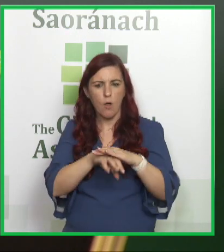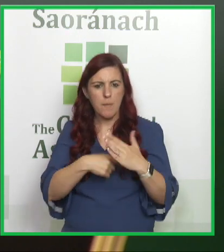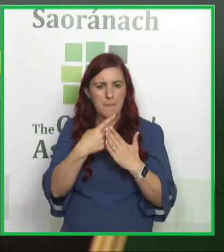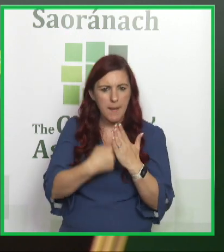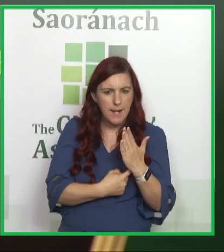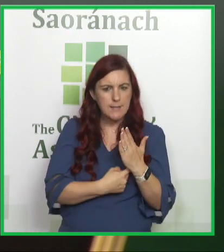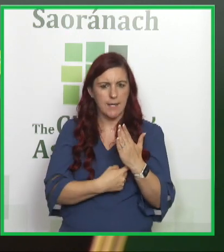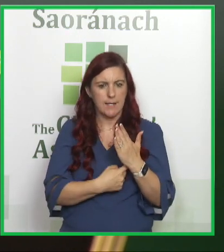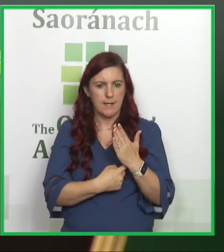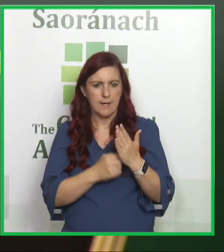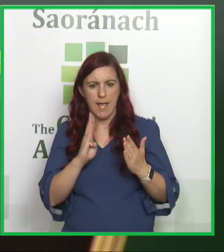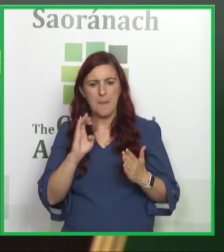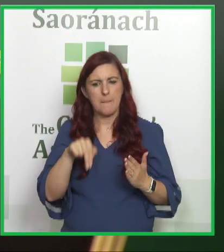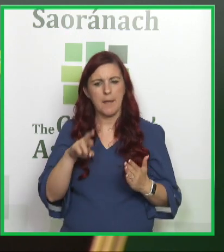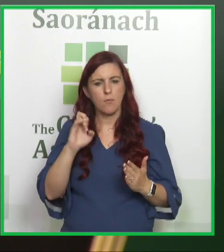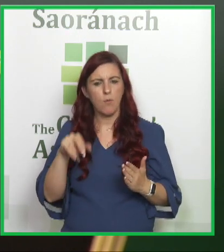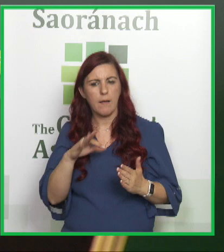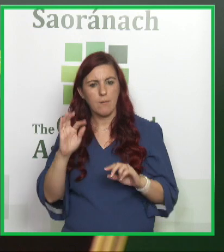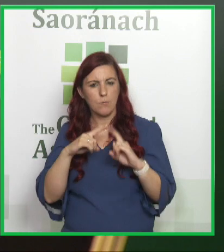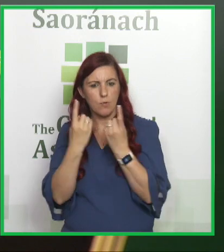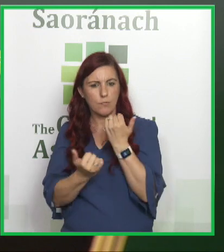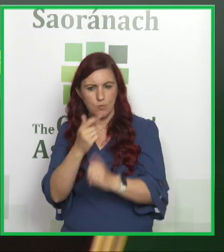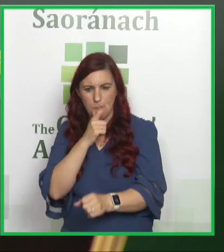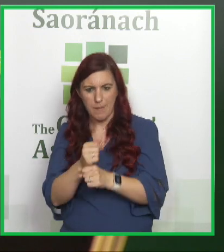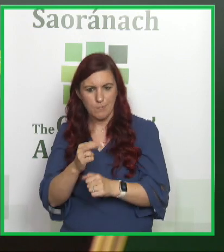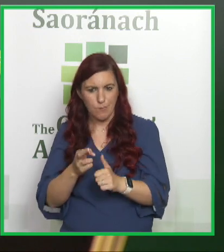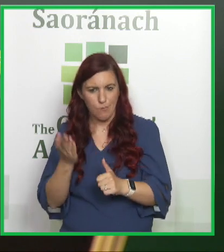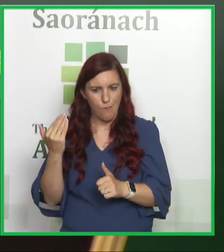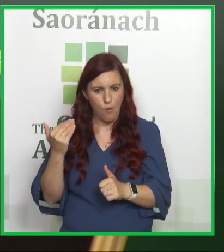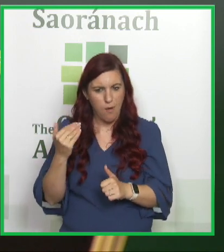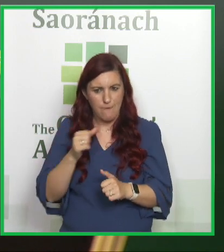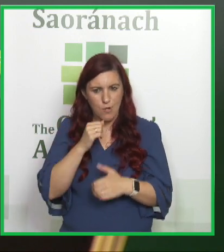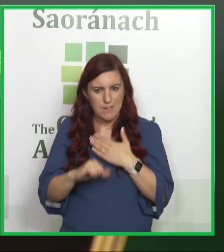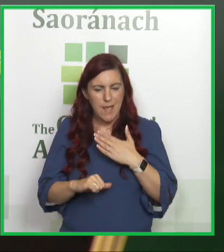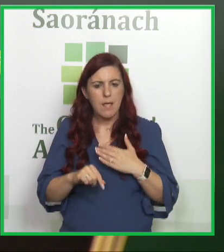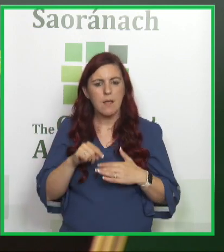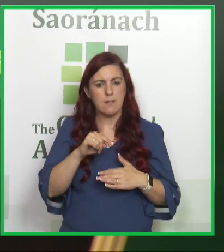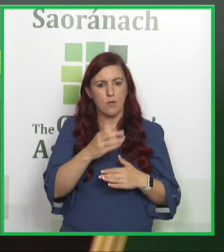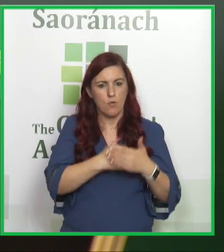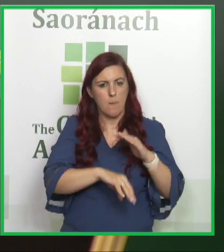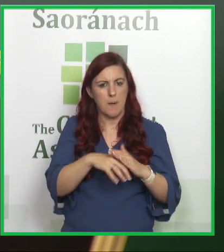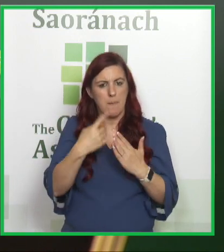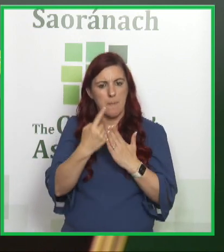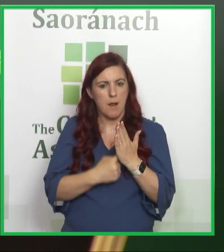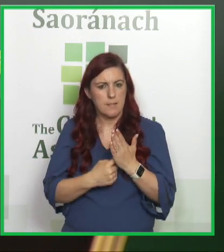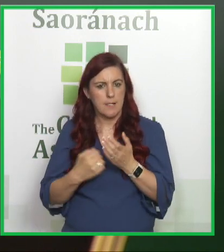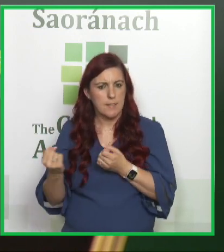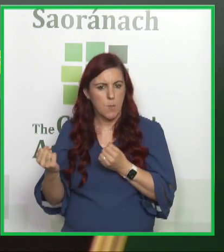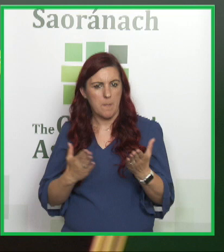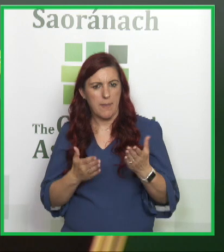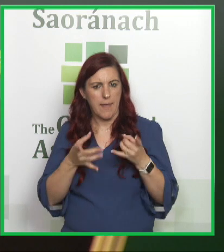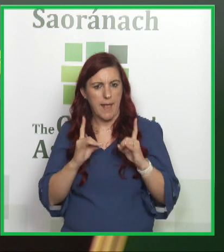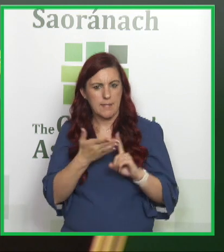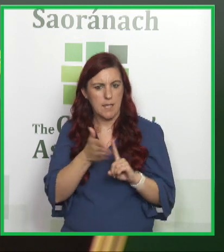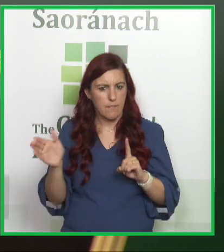Ben Ryan from the Department of Justice spoke about it on the first day, the government policy is around implementing the health diversion programme,